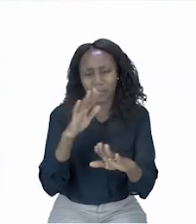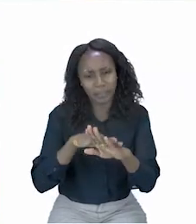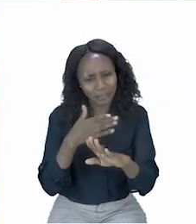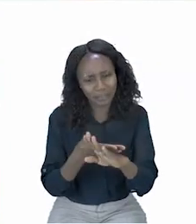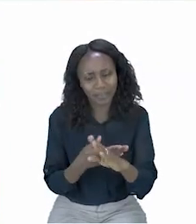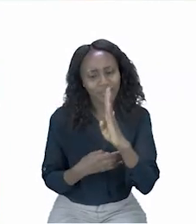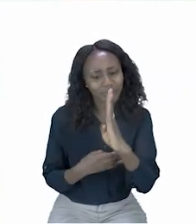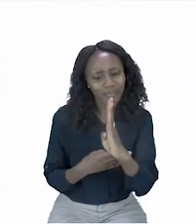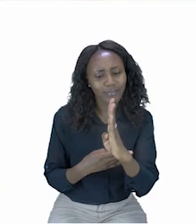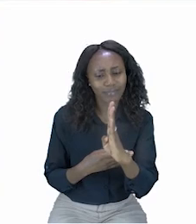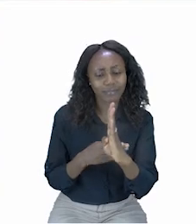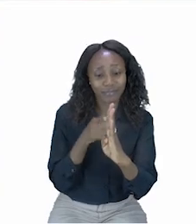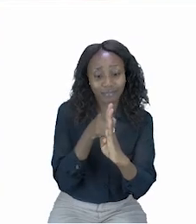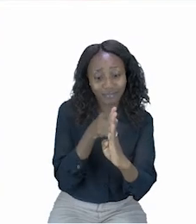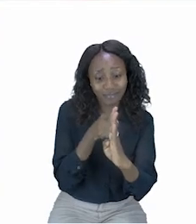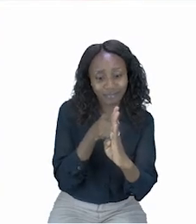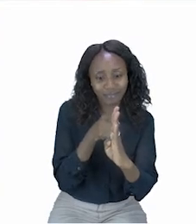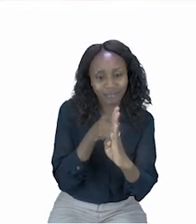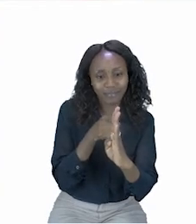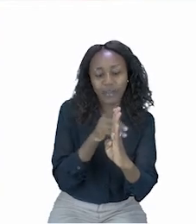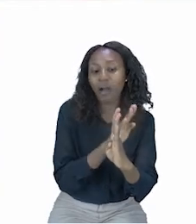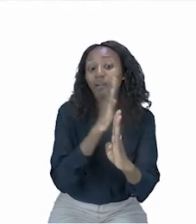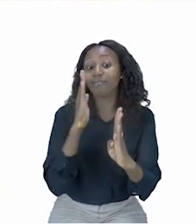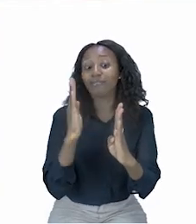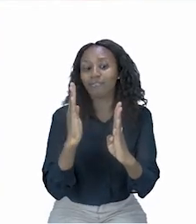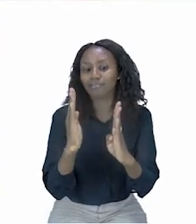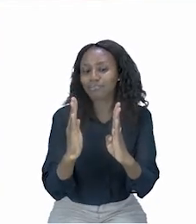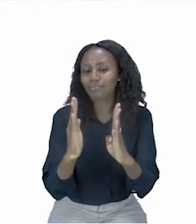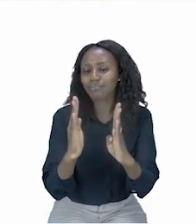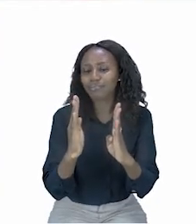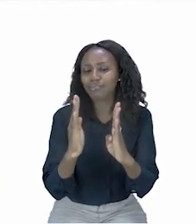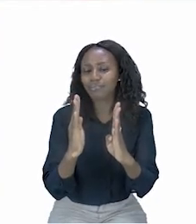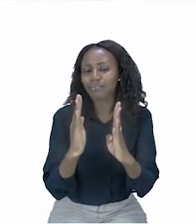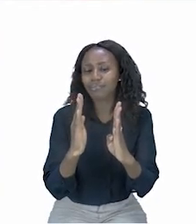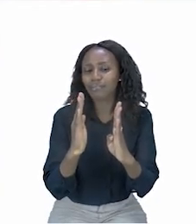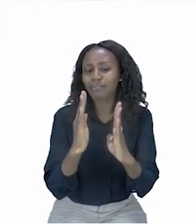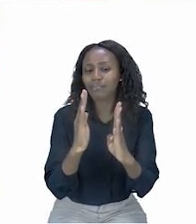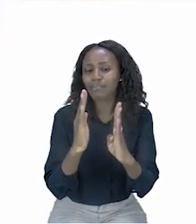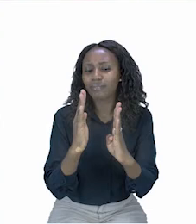what is the number that comes after